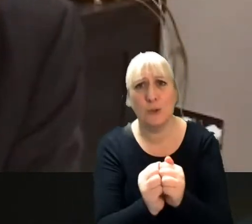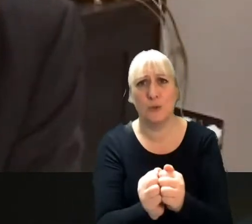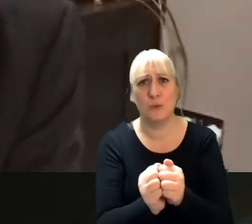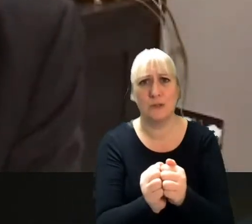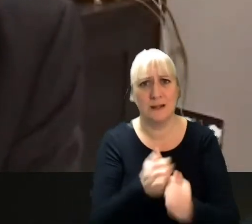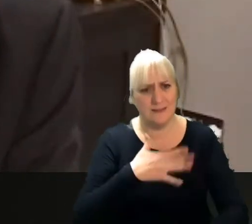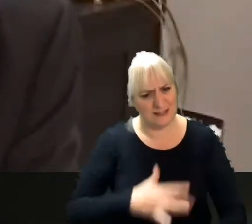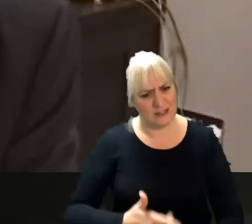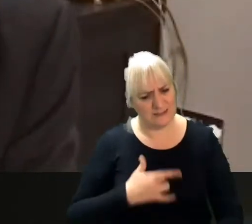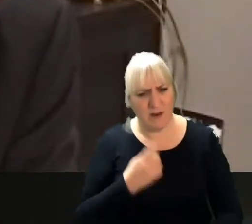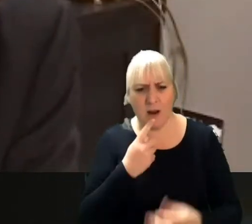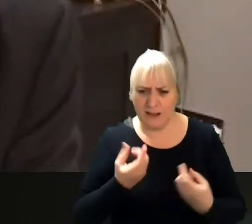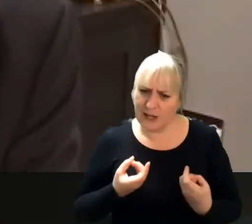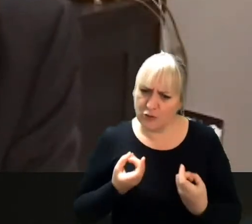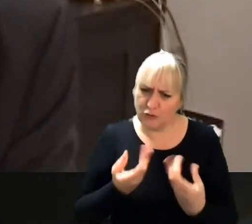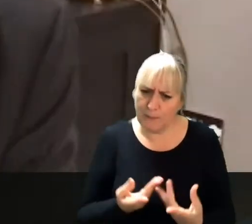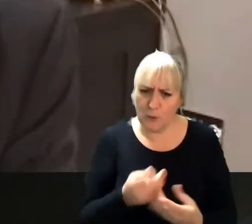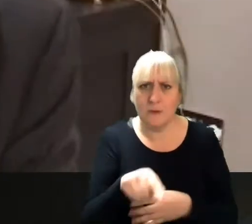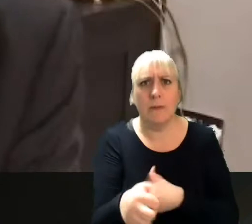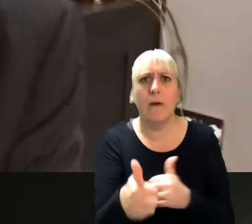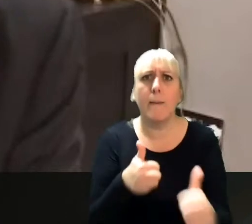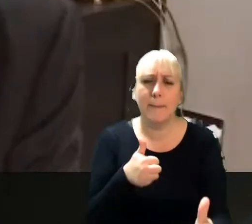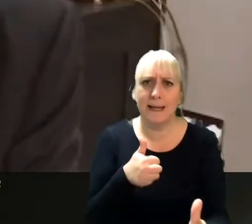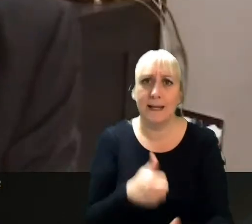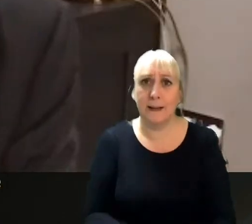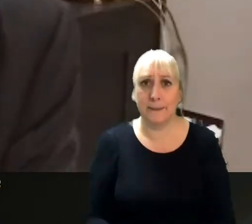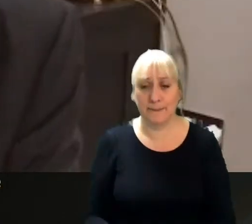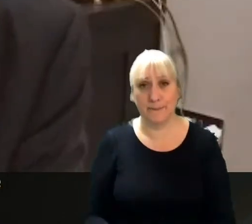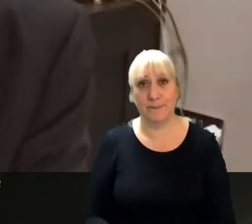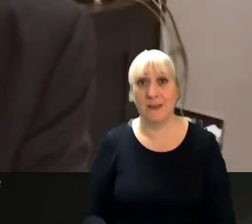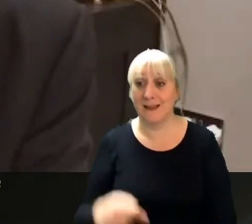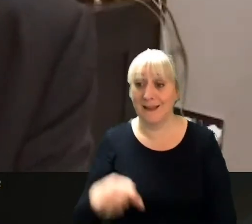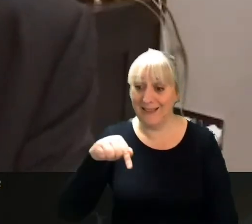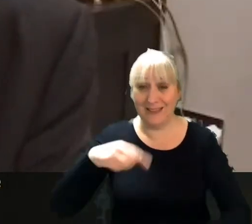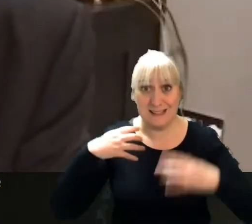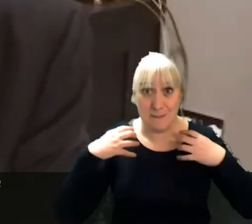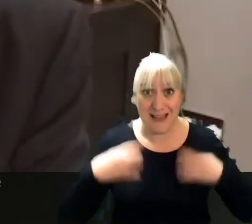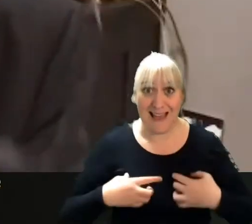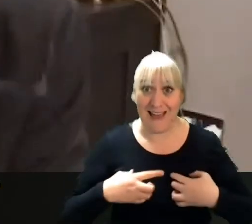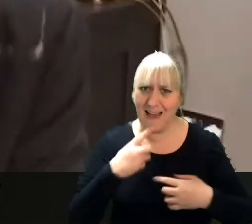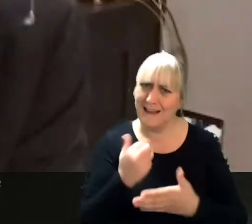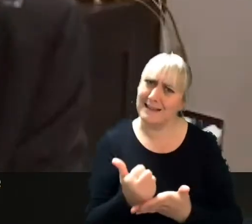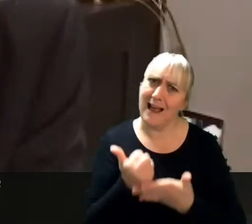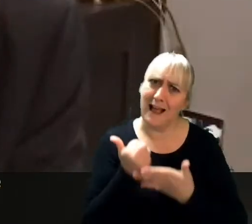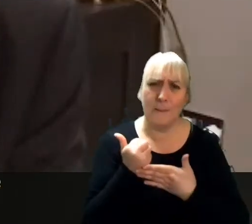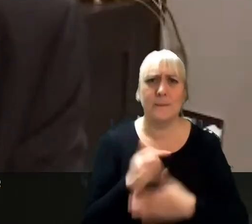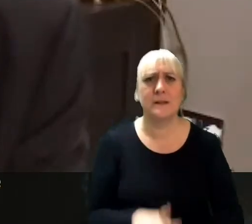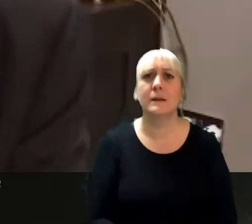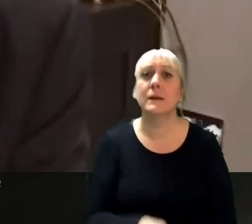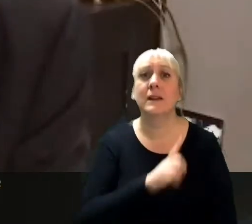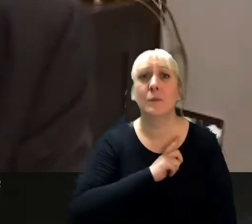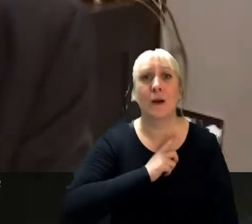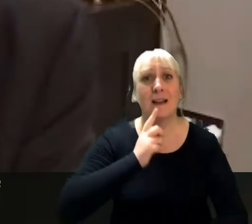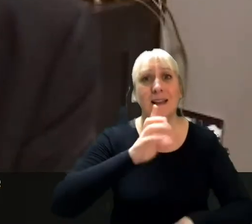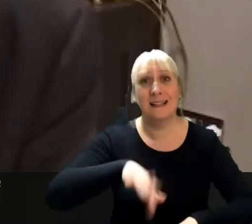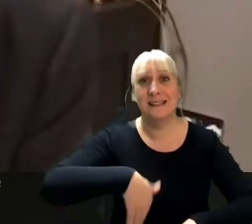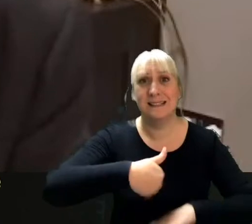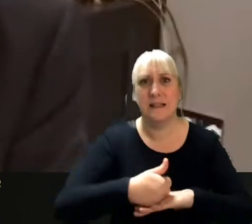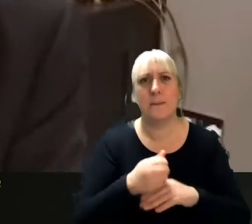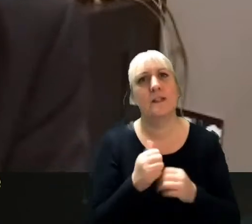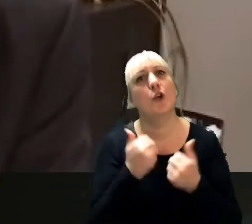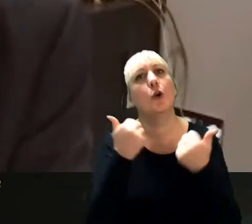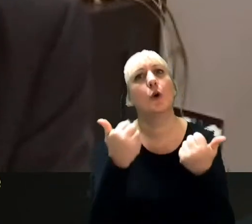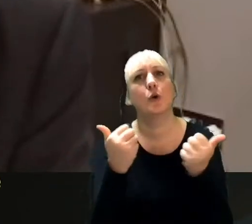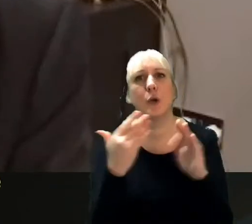company. And this mayor has done so much to push the issue of this by establishing his good work standard